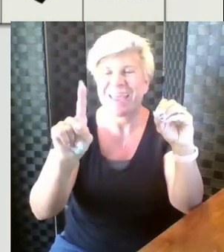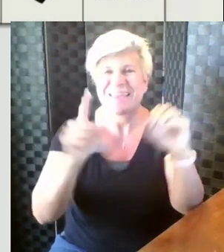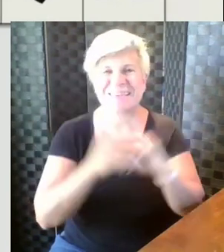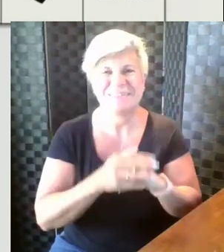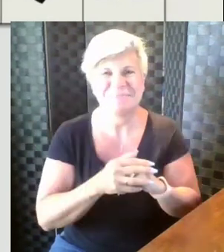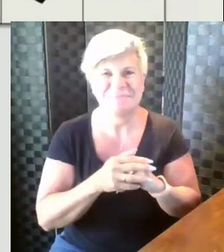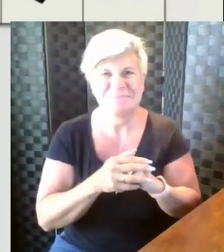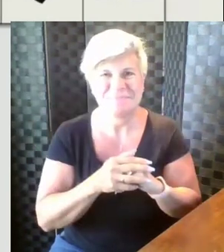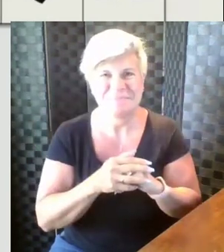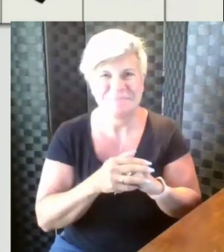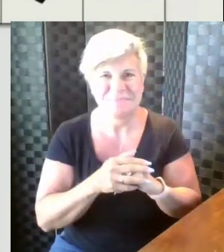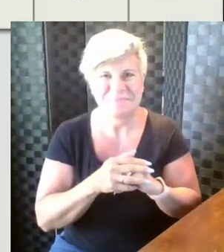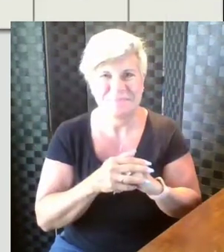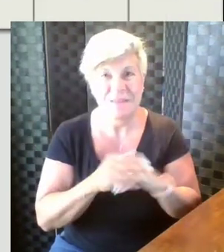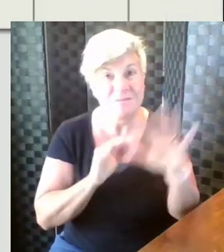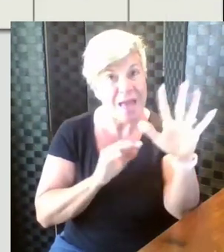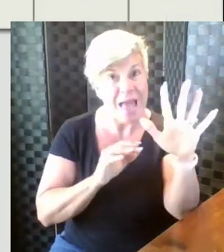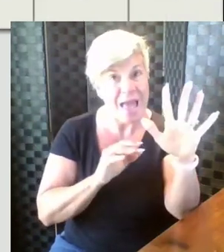1,